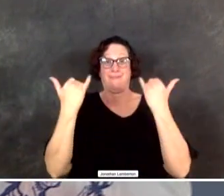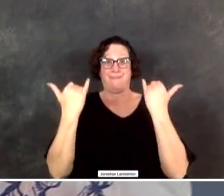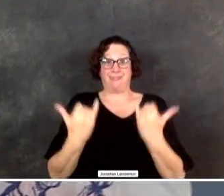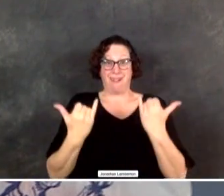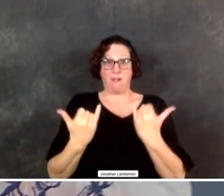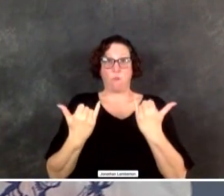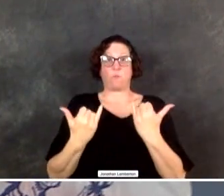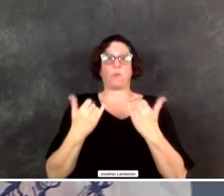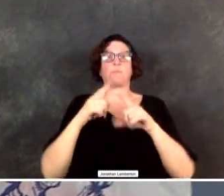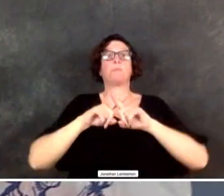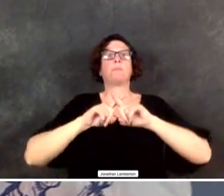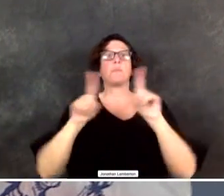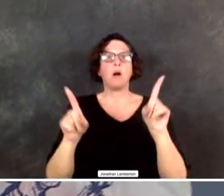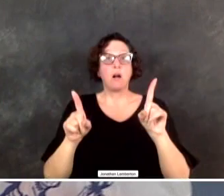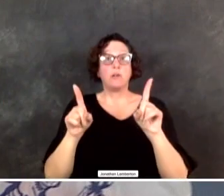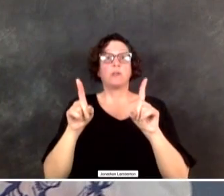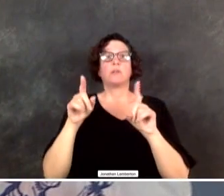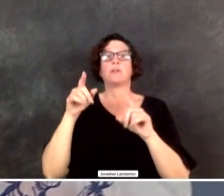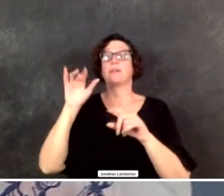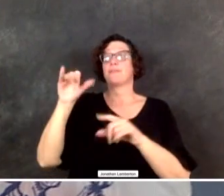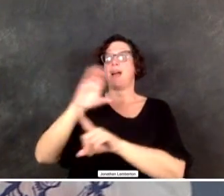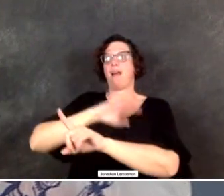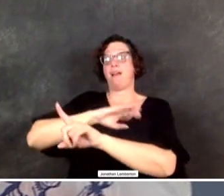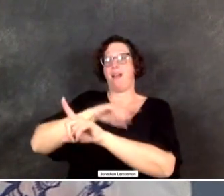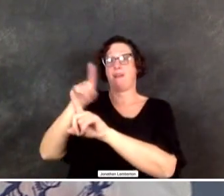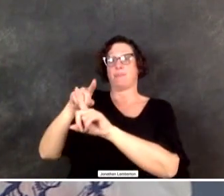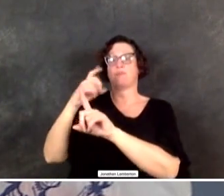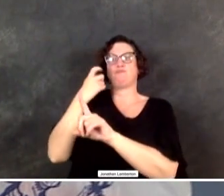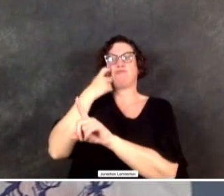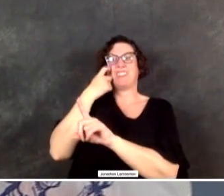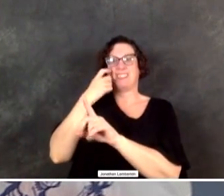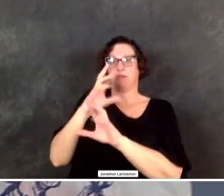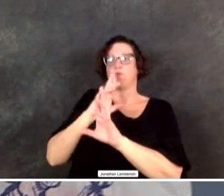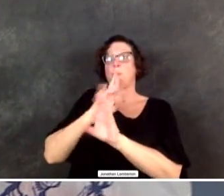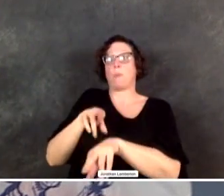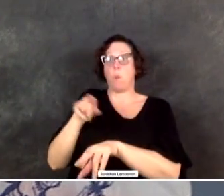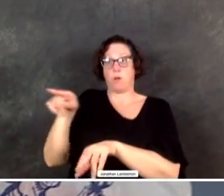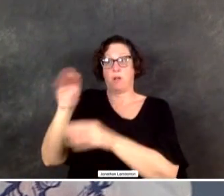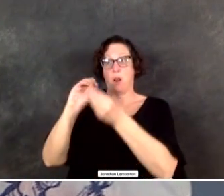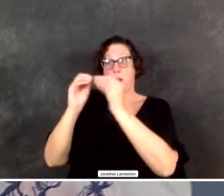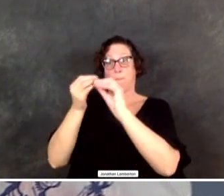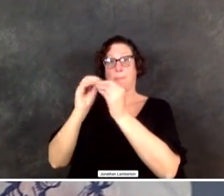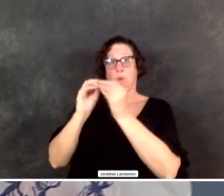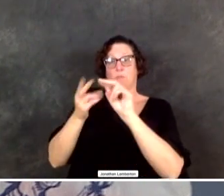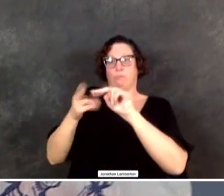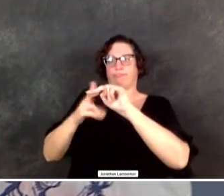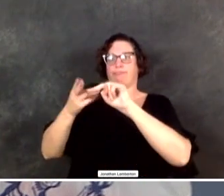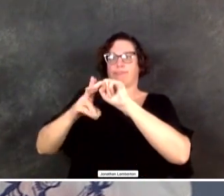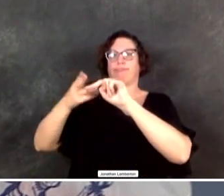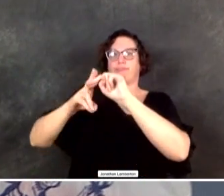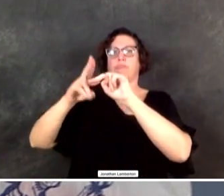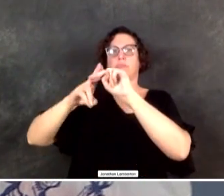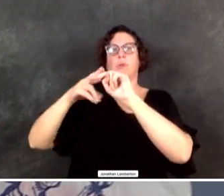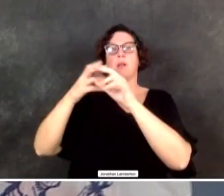NYPD, beginning of some progress in getting the workforce back to fuller strength. That's an important factor